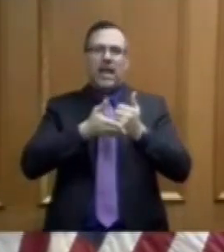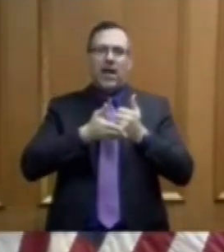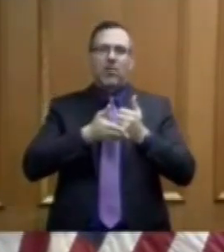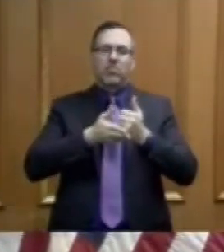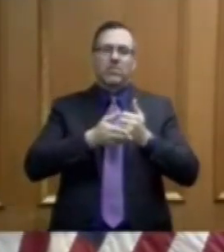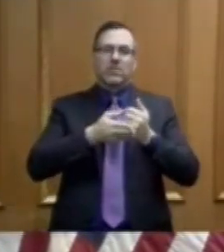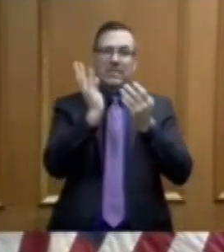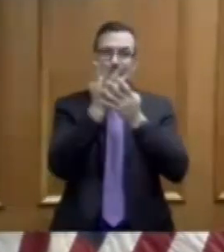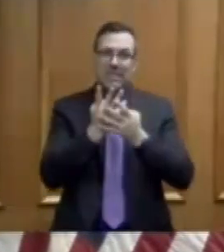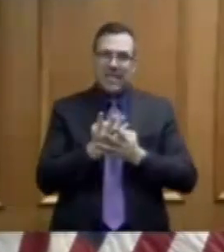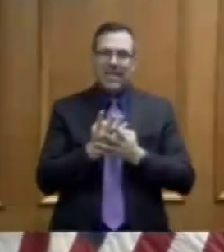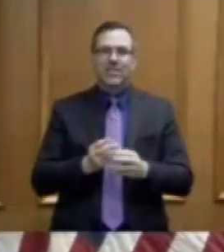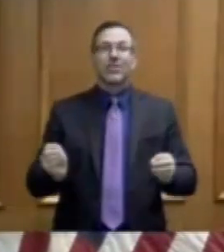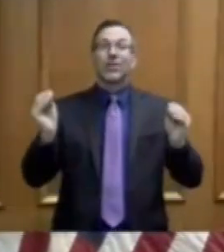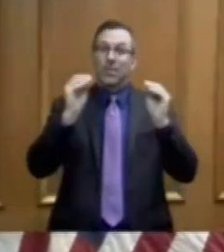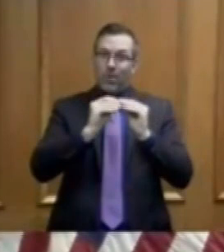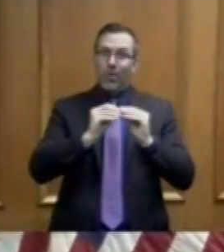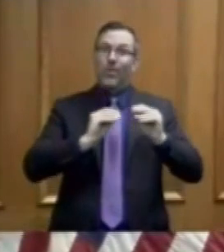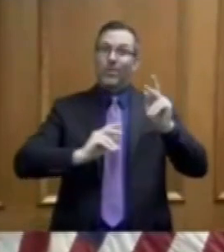more Tennesseans who